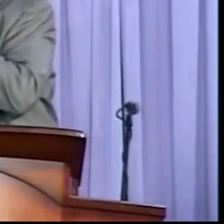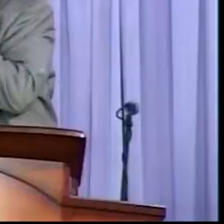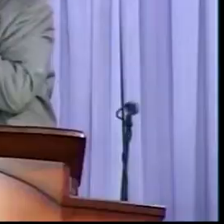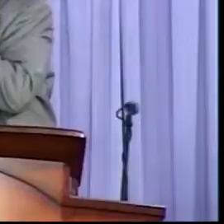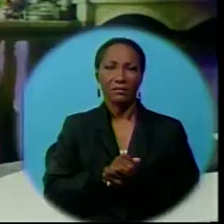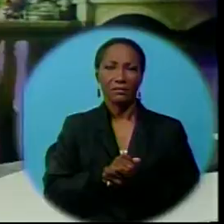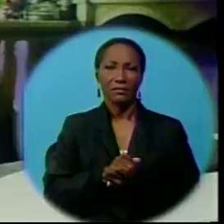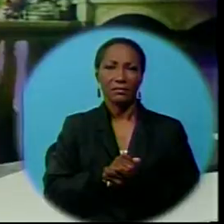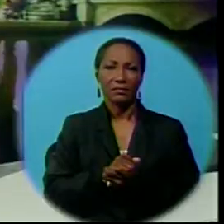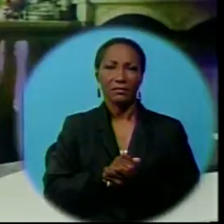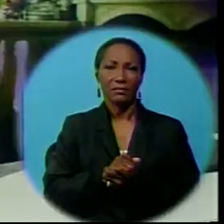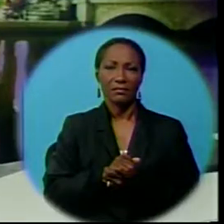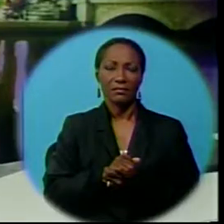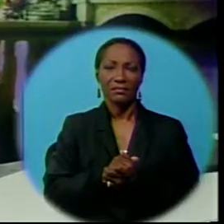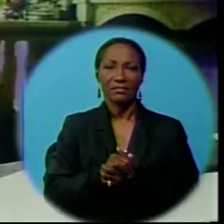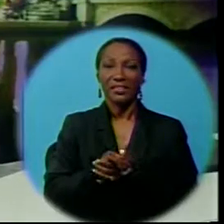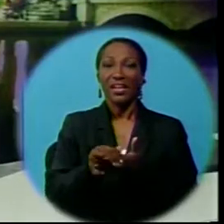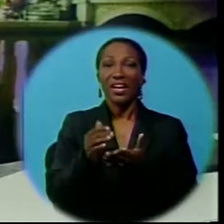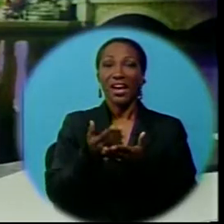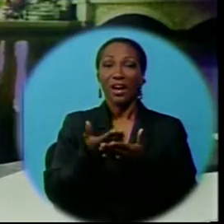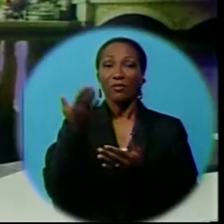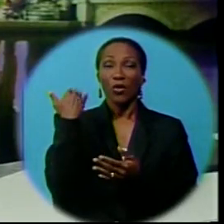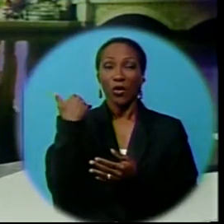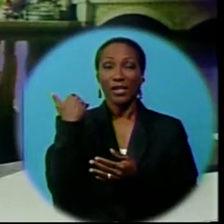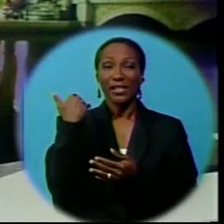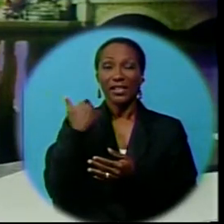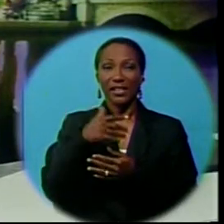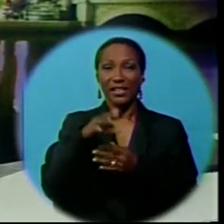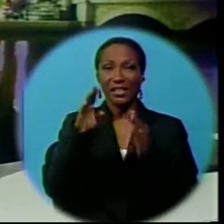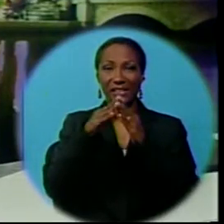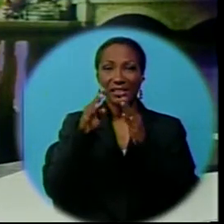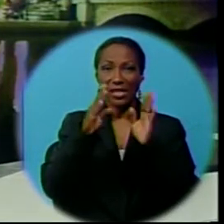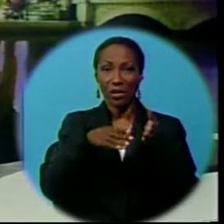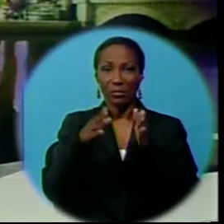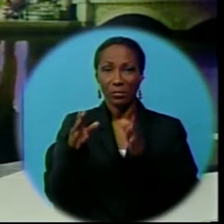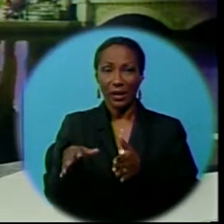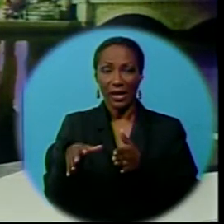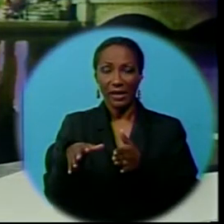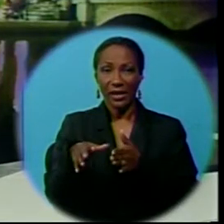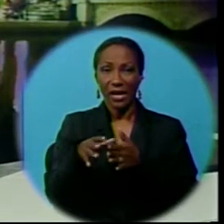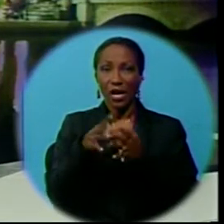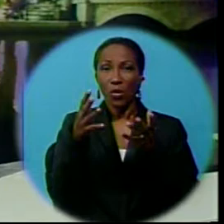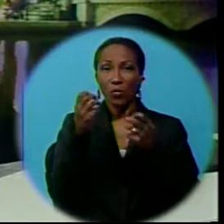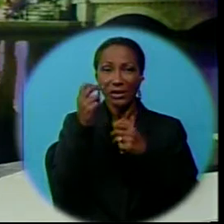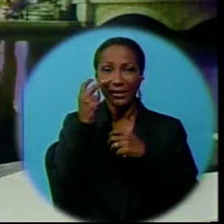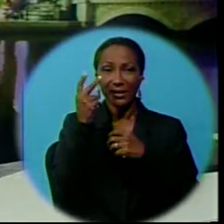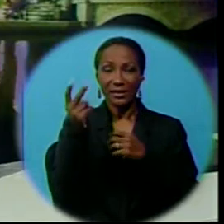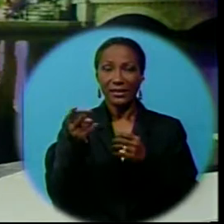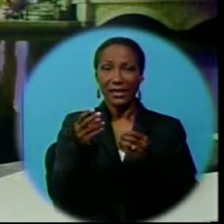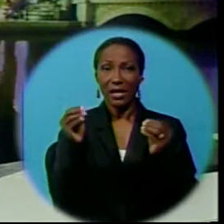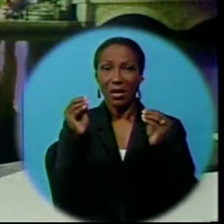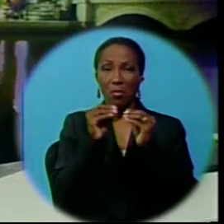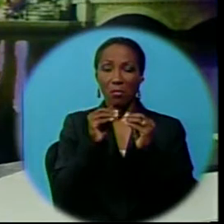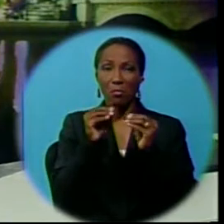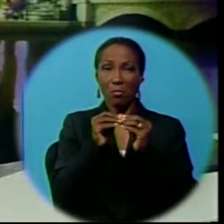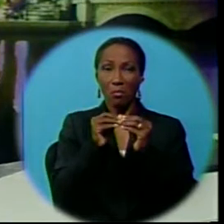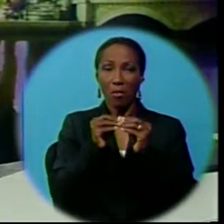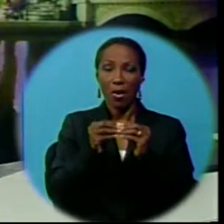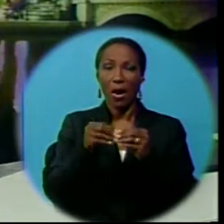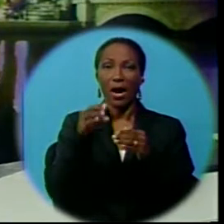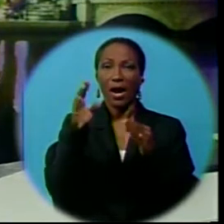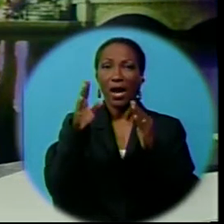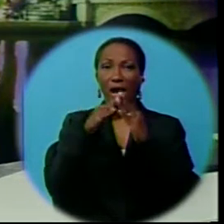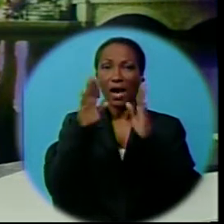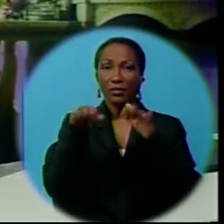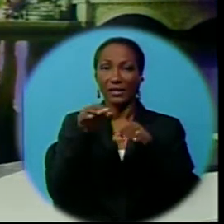come. A former chief town planner wants to see increased residential housing developments in the nation's capital. Through